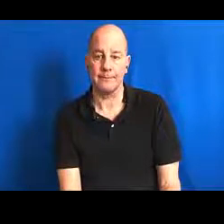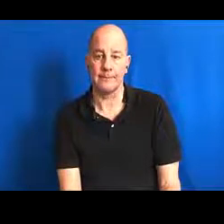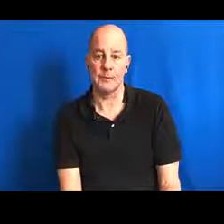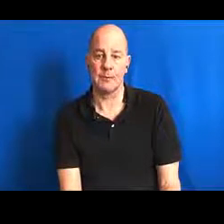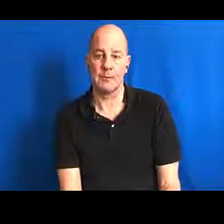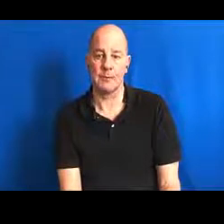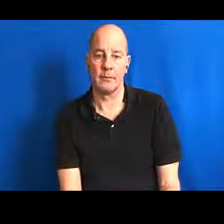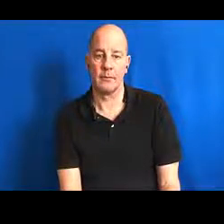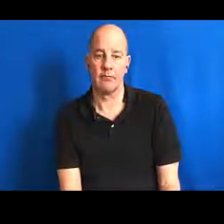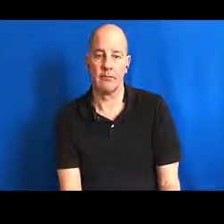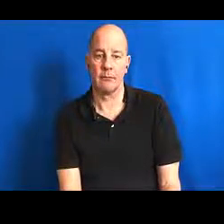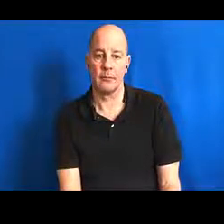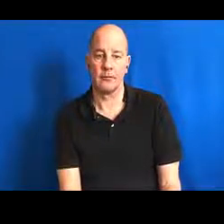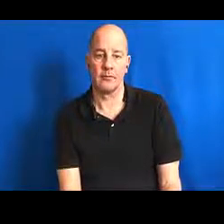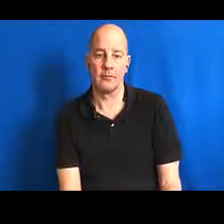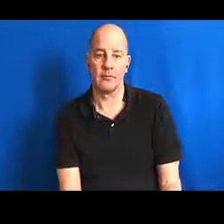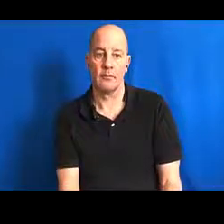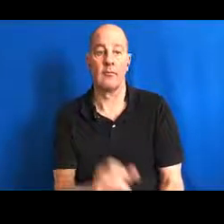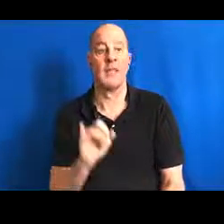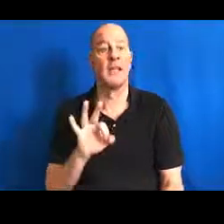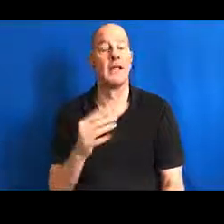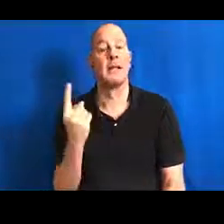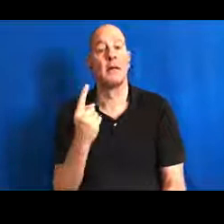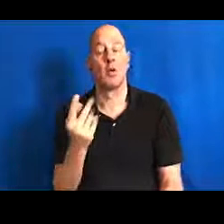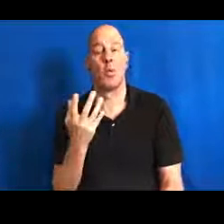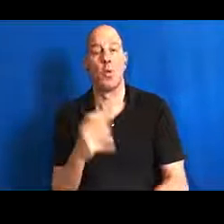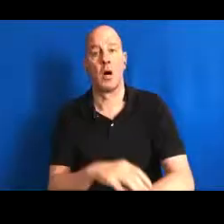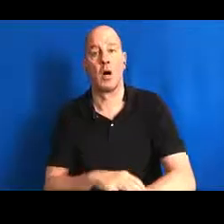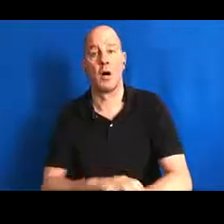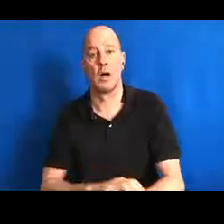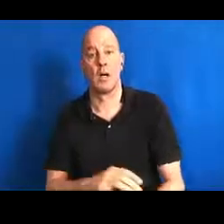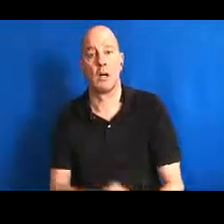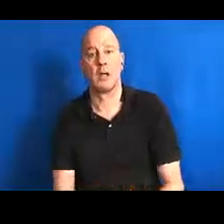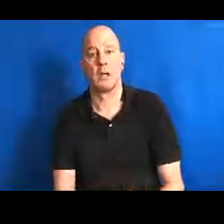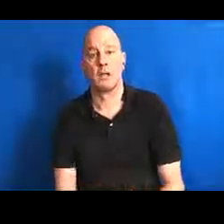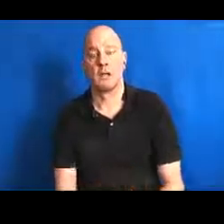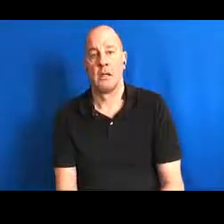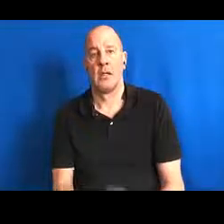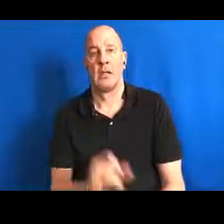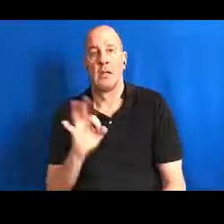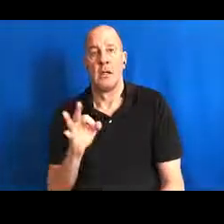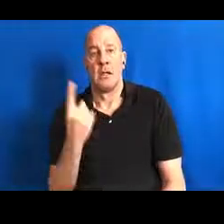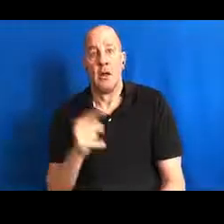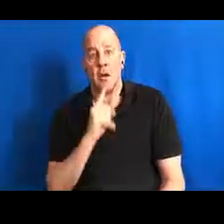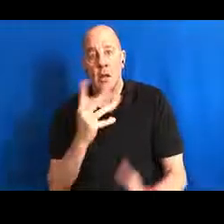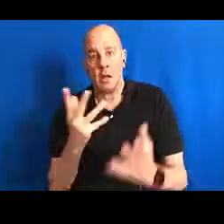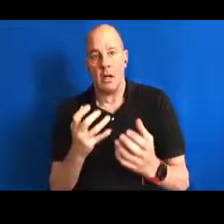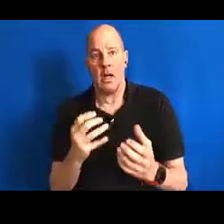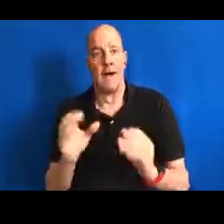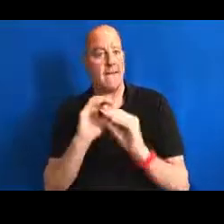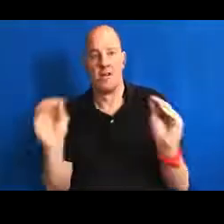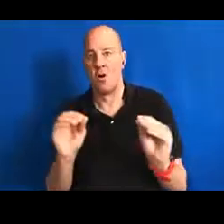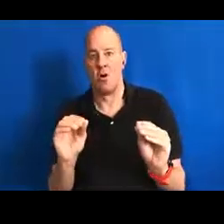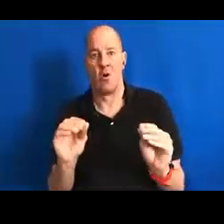but if someone wants to if there's a yearning to have unallocated accounts,